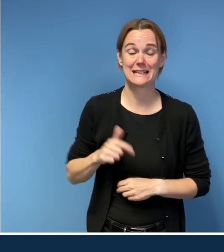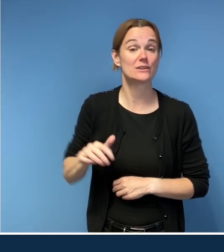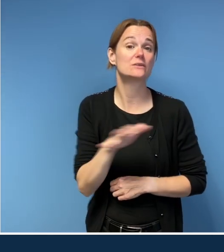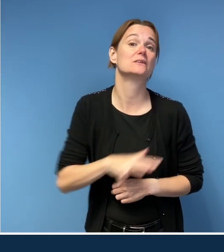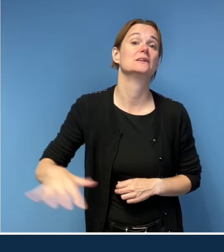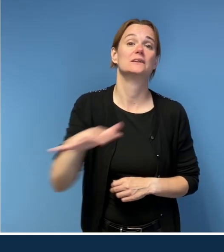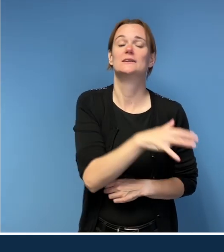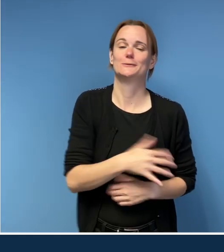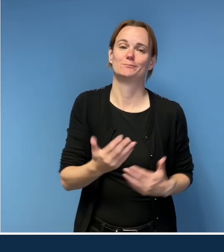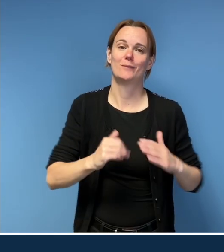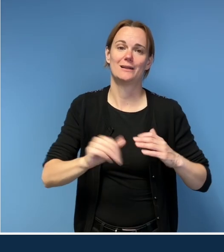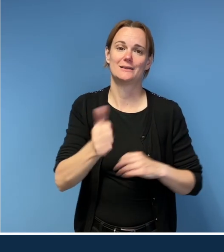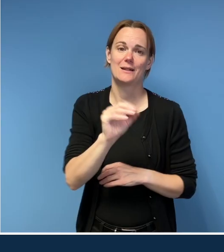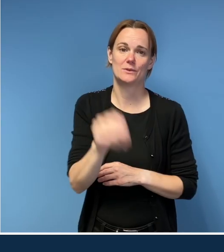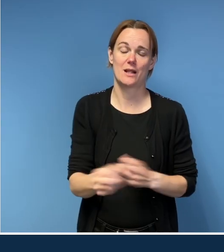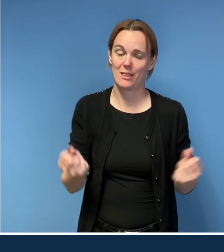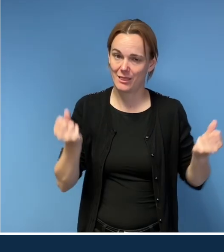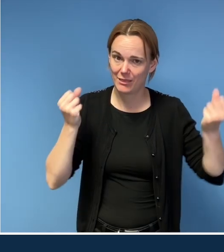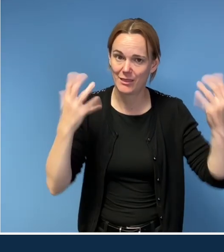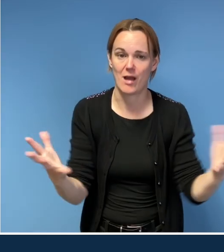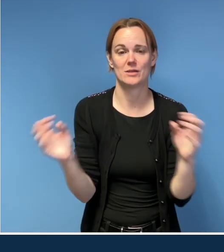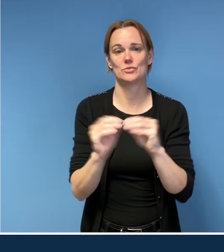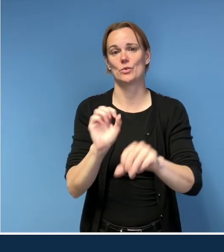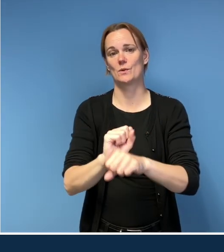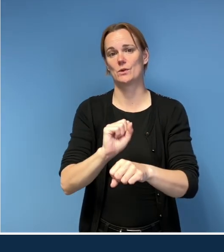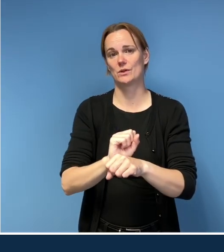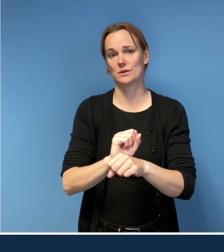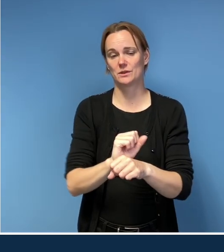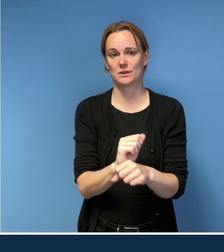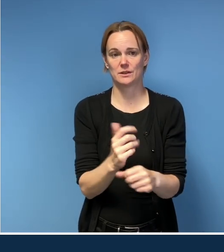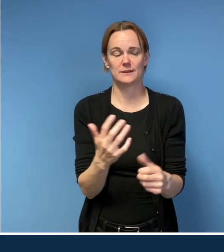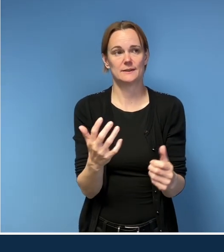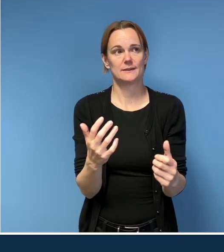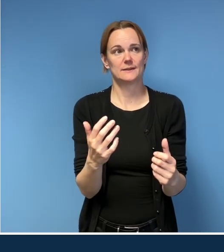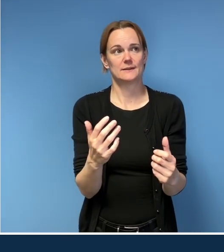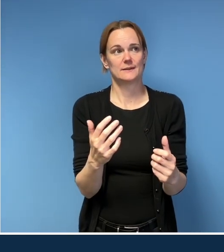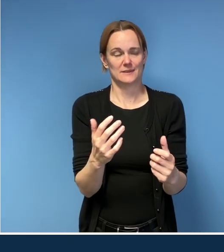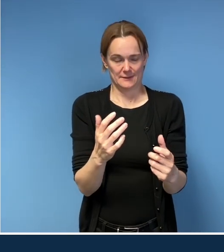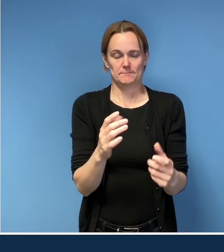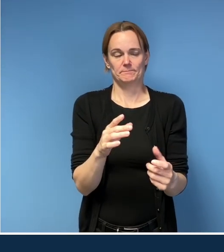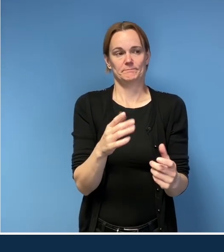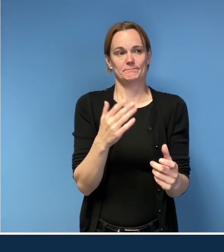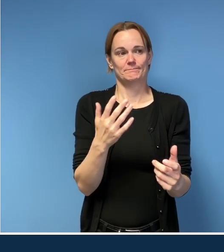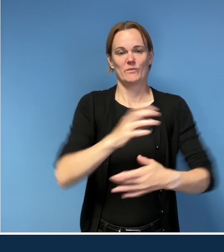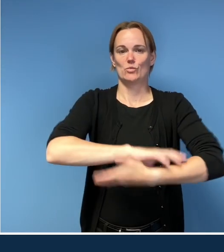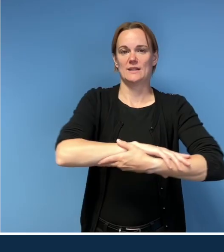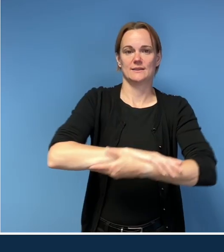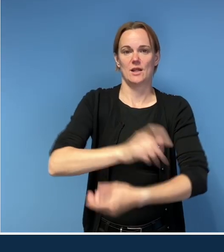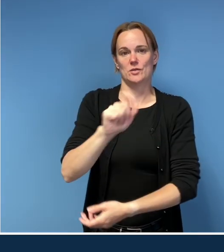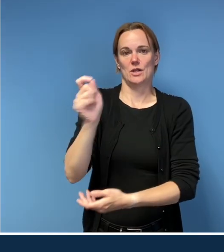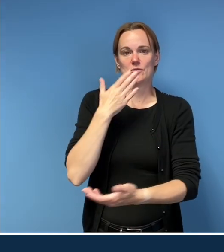of work to do, and making sure that we don't stop with just the word of reconciliation, that we actually